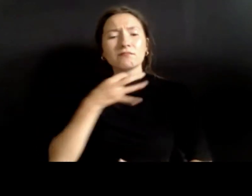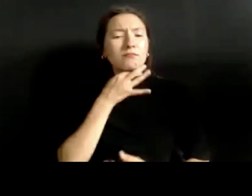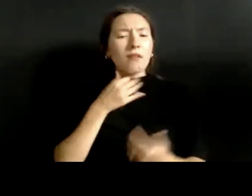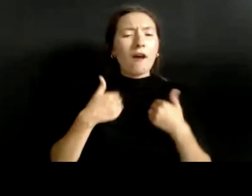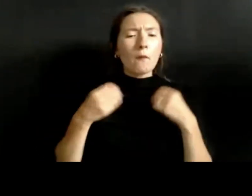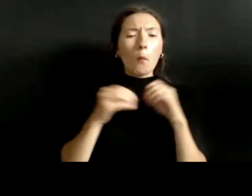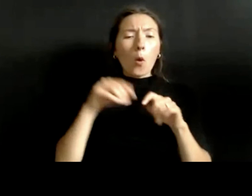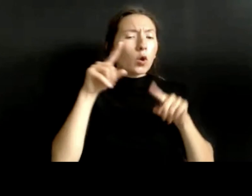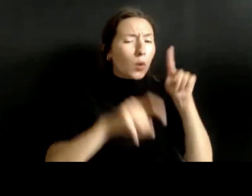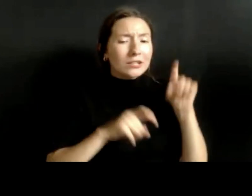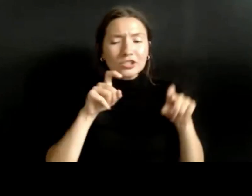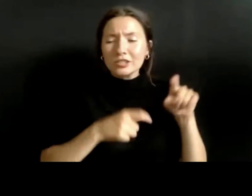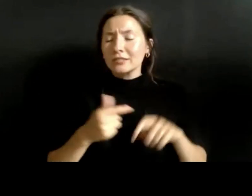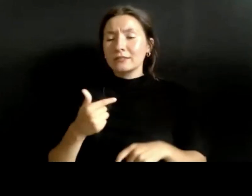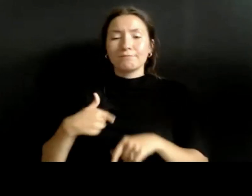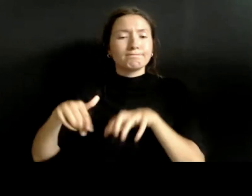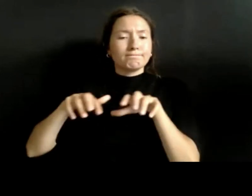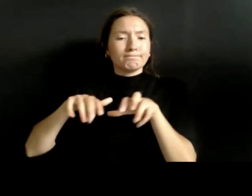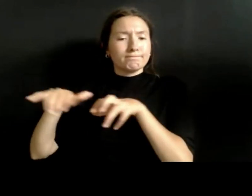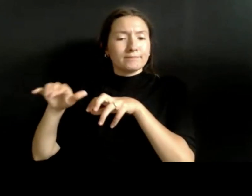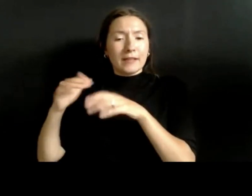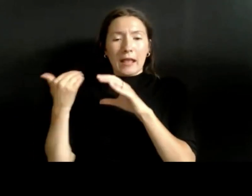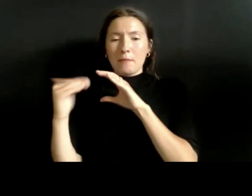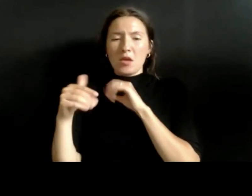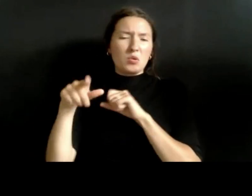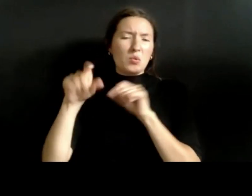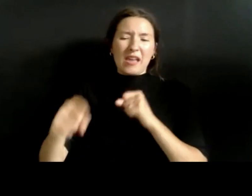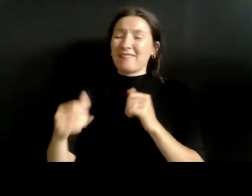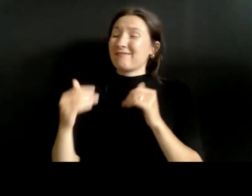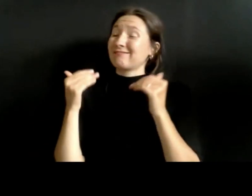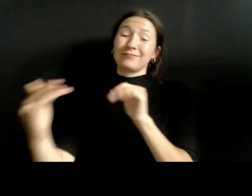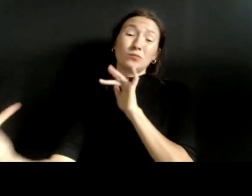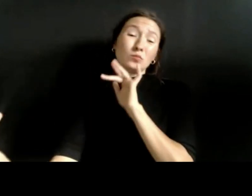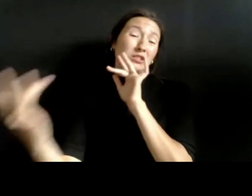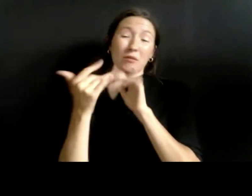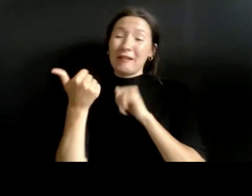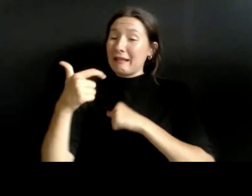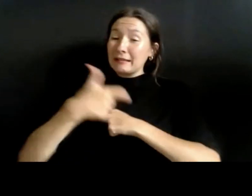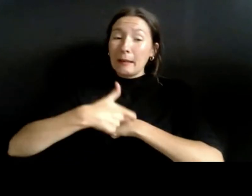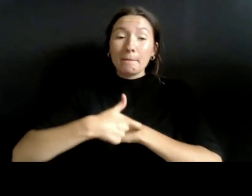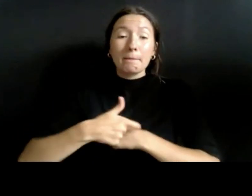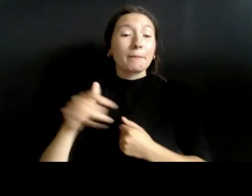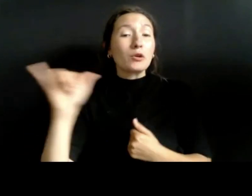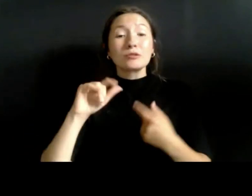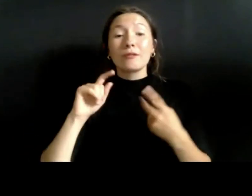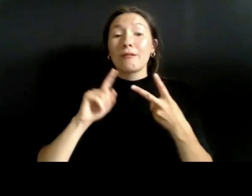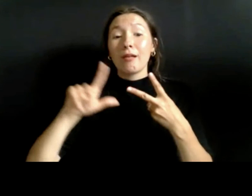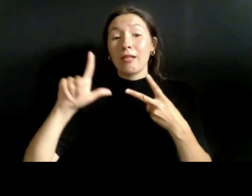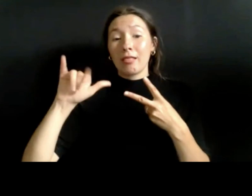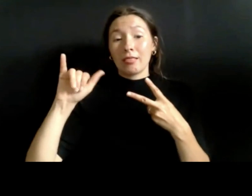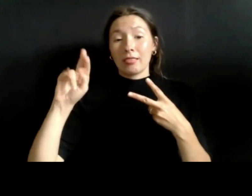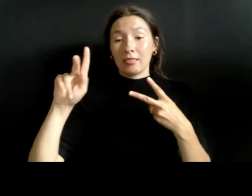with me on LinkedIn as well. And you can also check out my website,